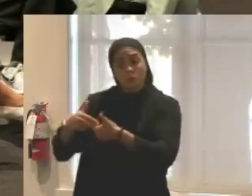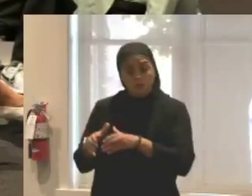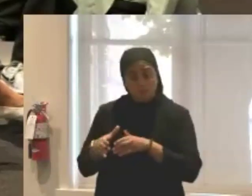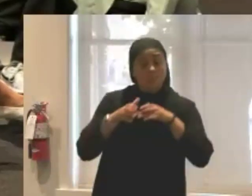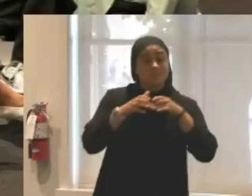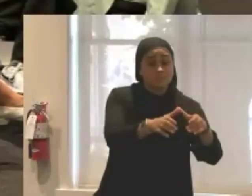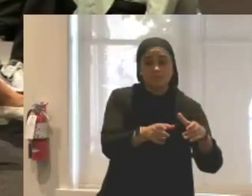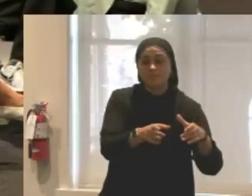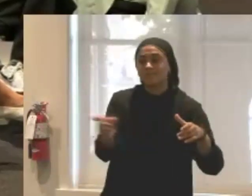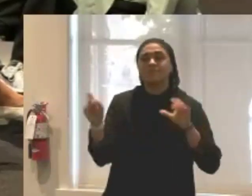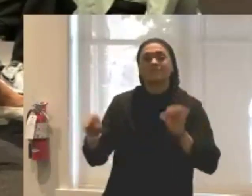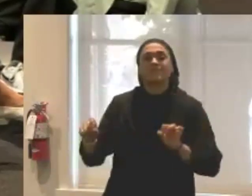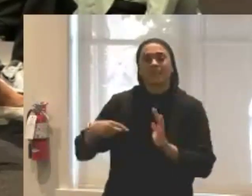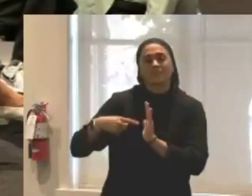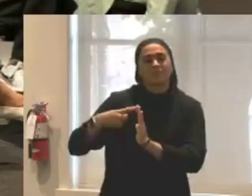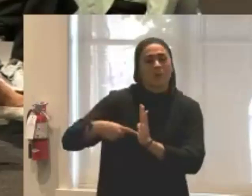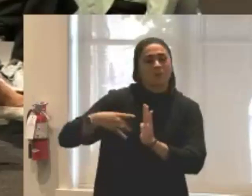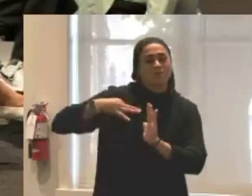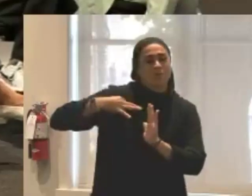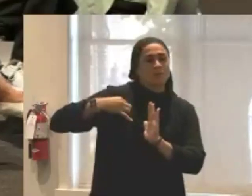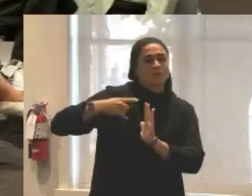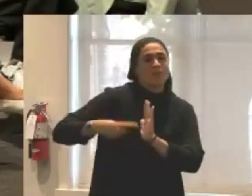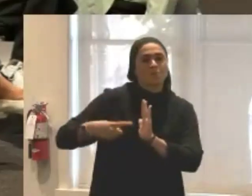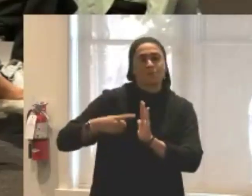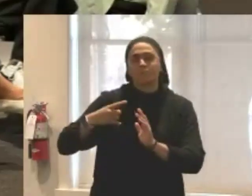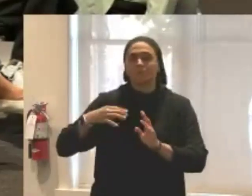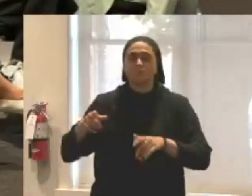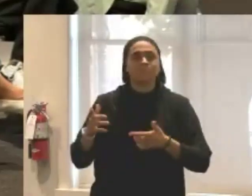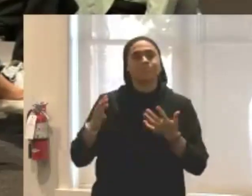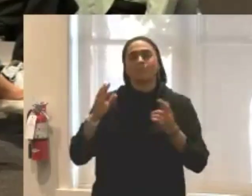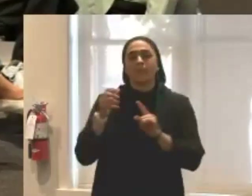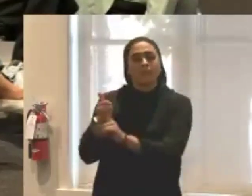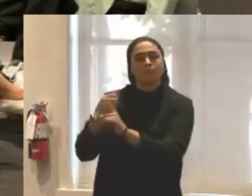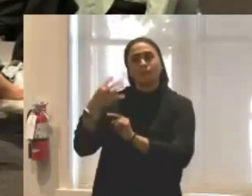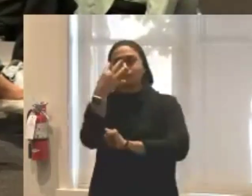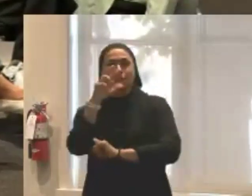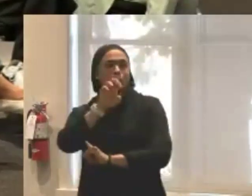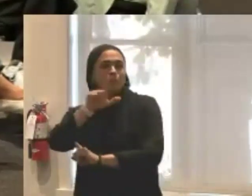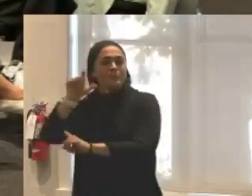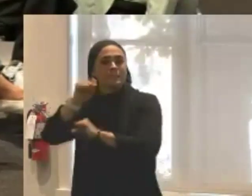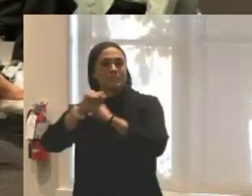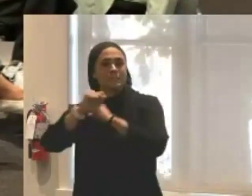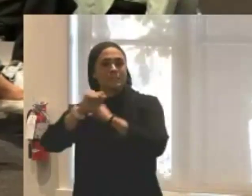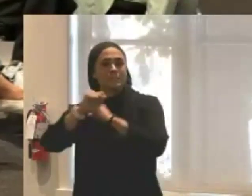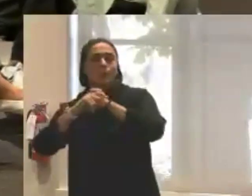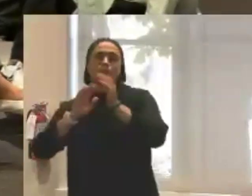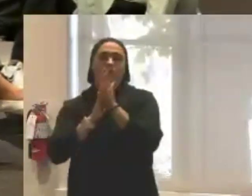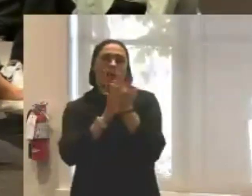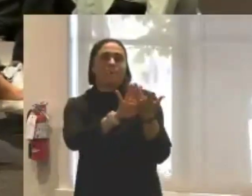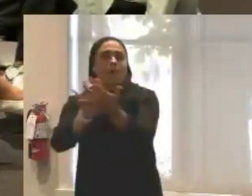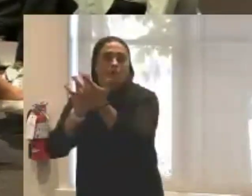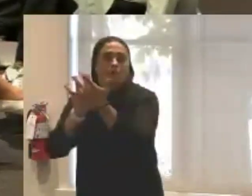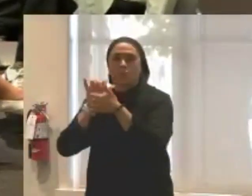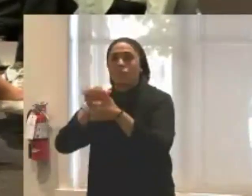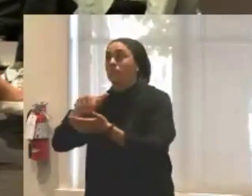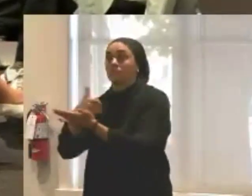them the opportunity to collect volunteer hours in a creative way. So they create reels themselves to promote it as an outreach tool to other newcomer